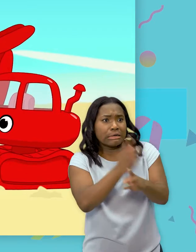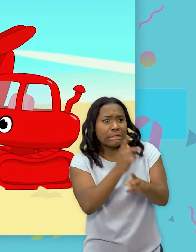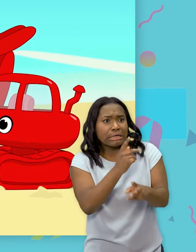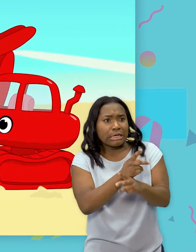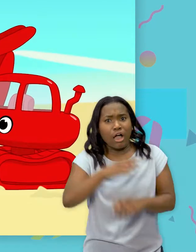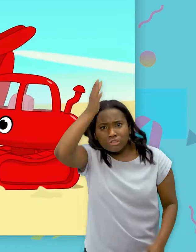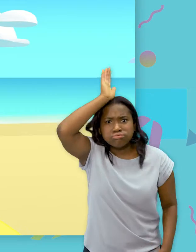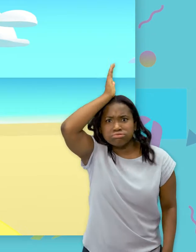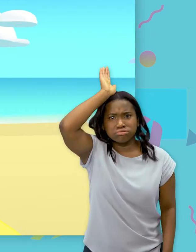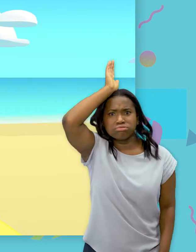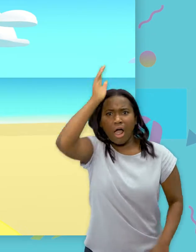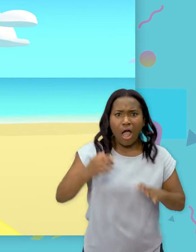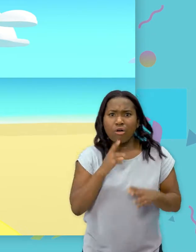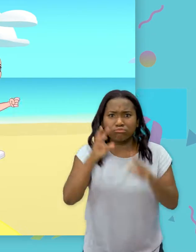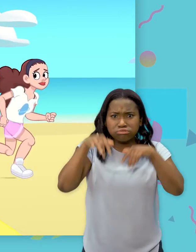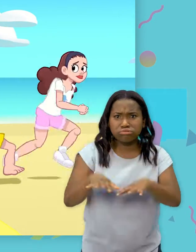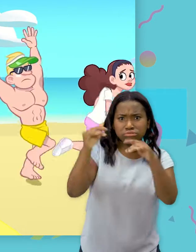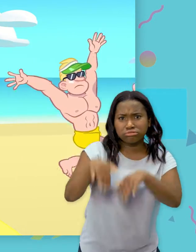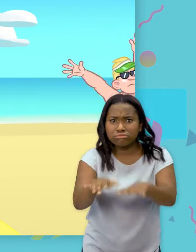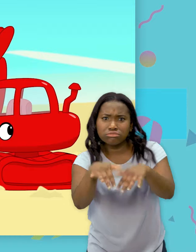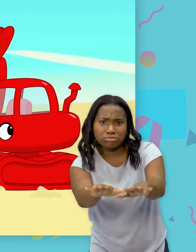Watch out, dudes! Sharks in the water!